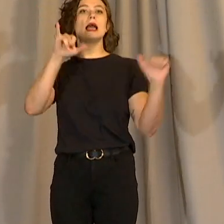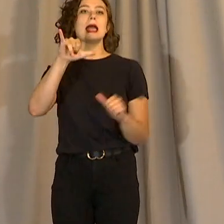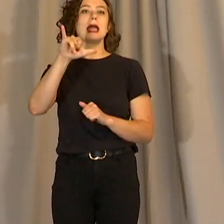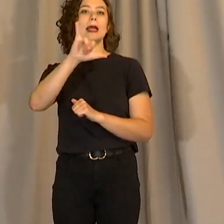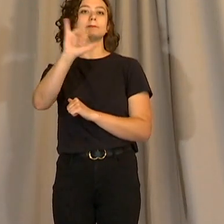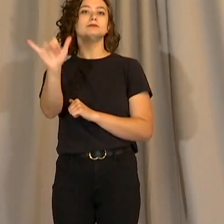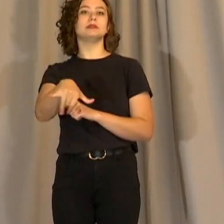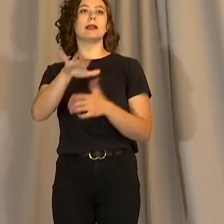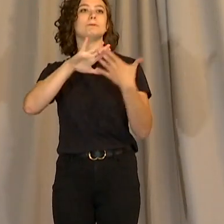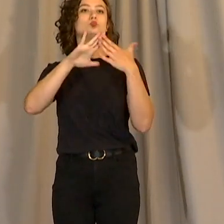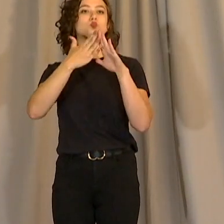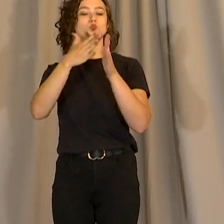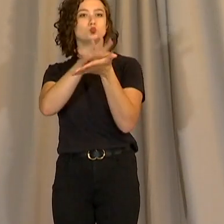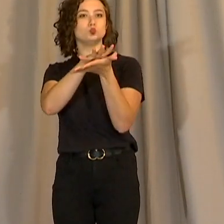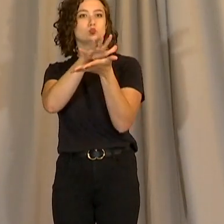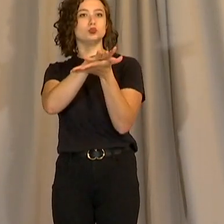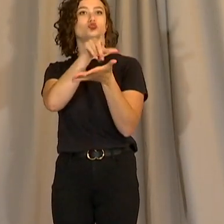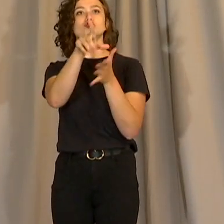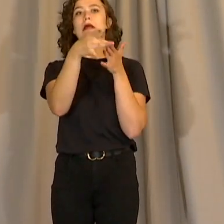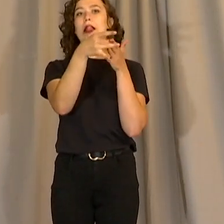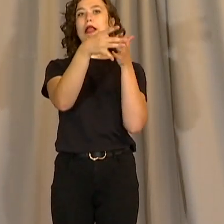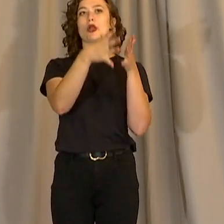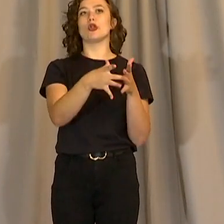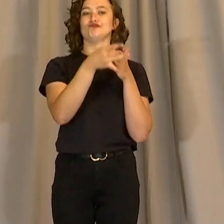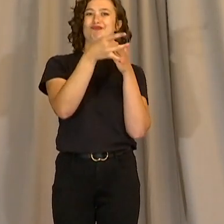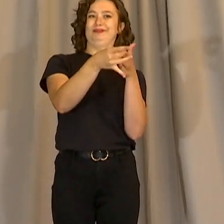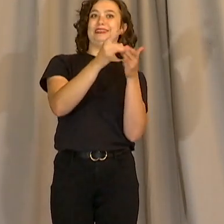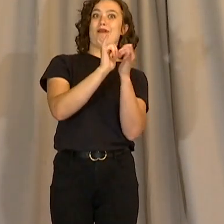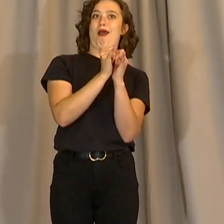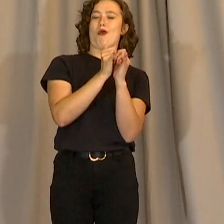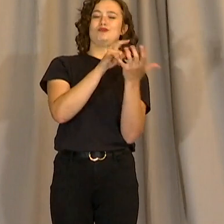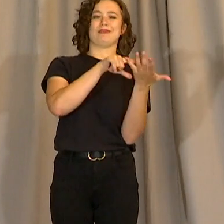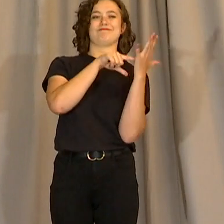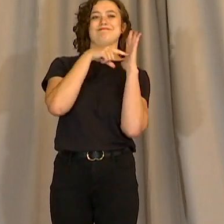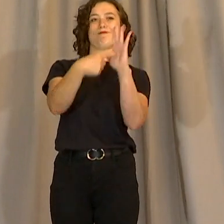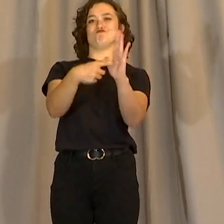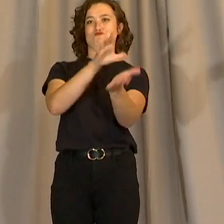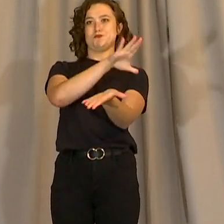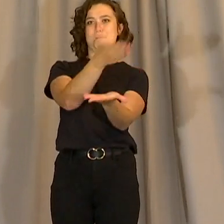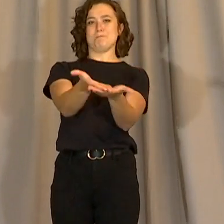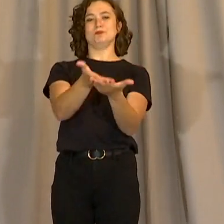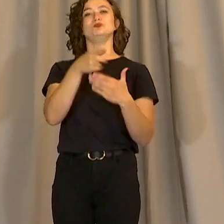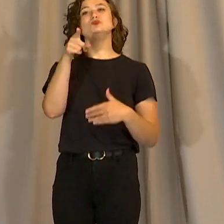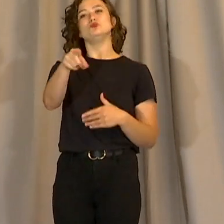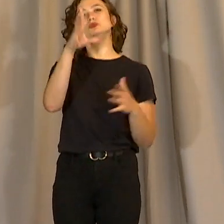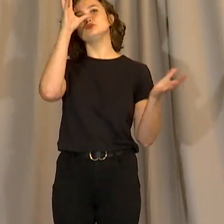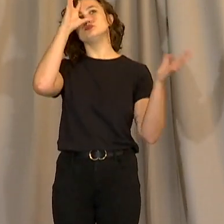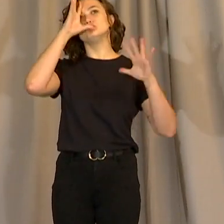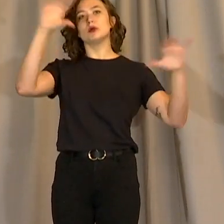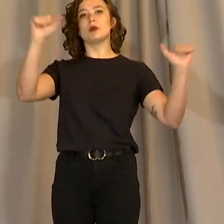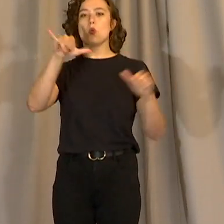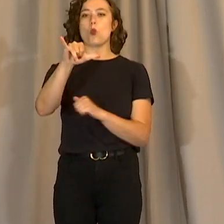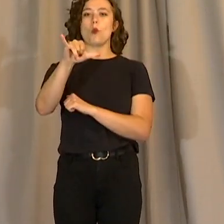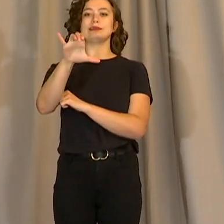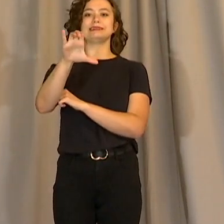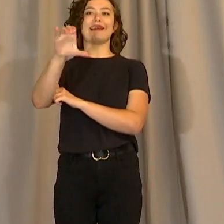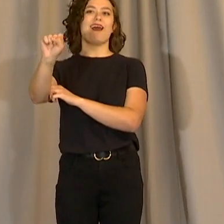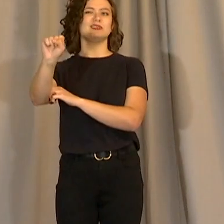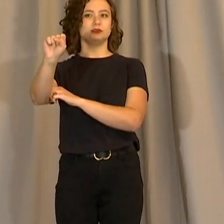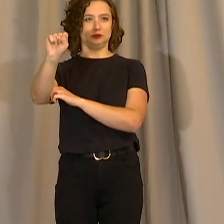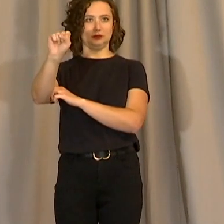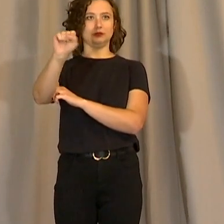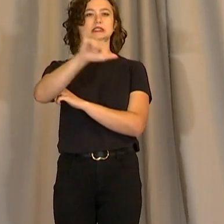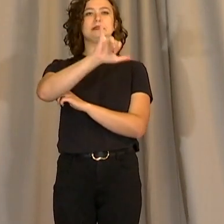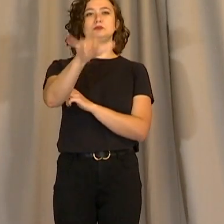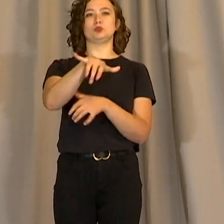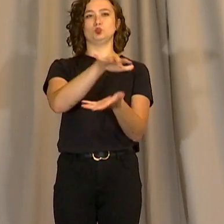is a visionary leader who leads by example. As the superintendent of YCS, Dr.